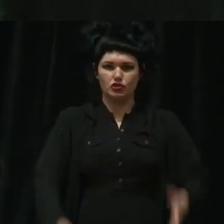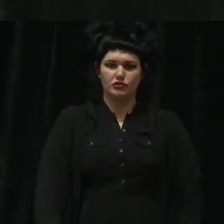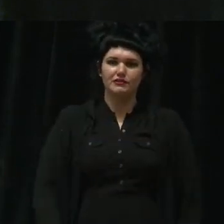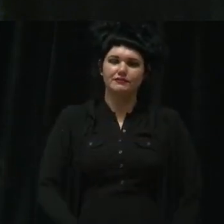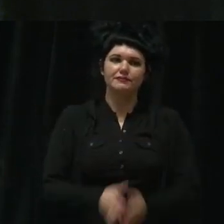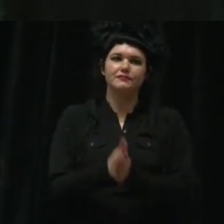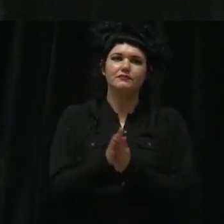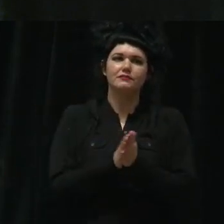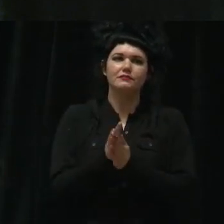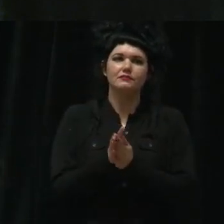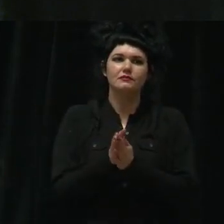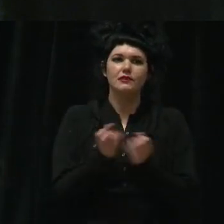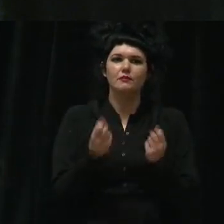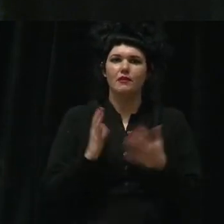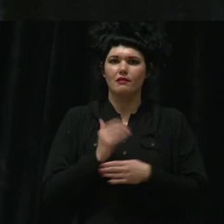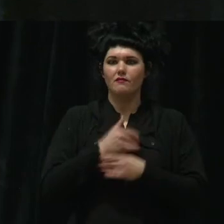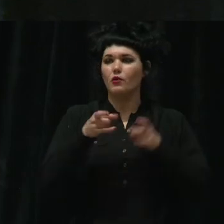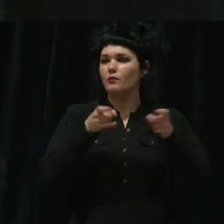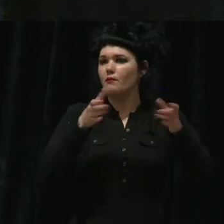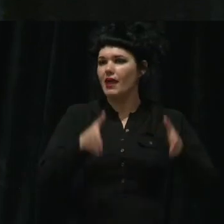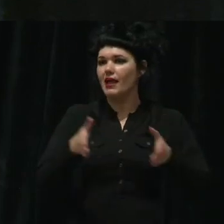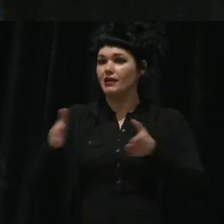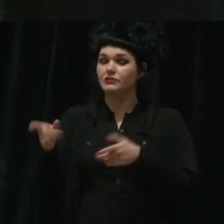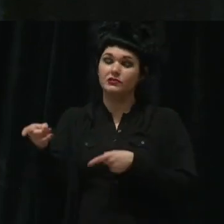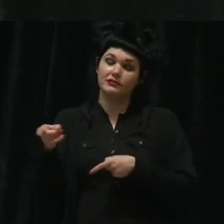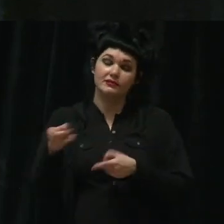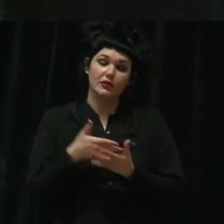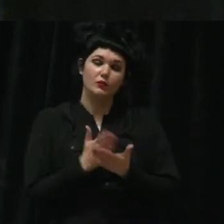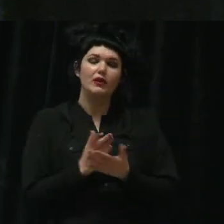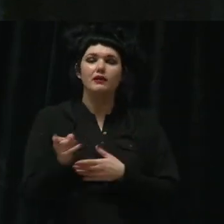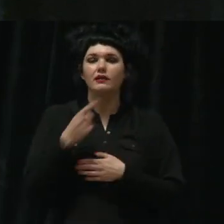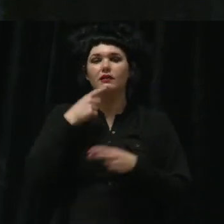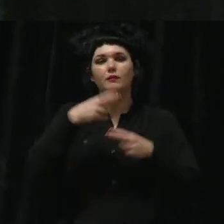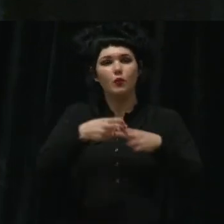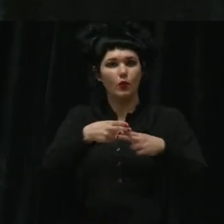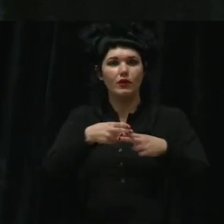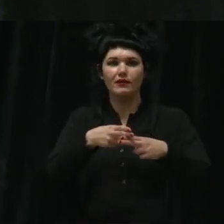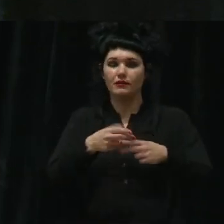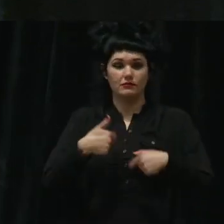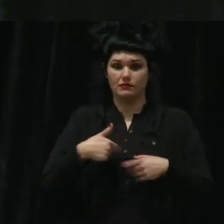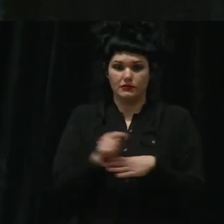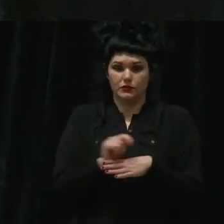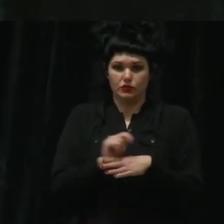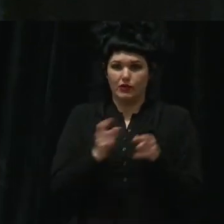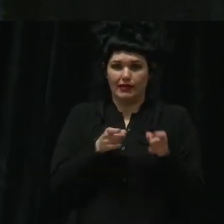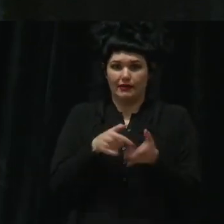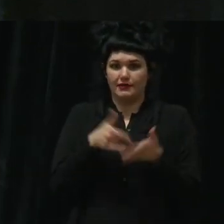managers have rightfully pointed out that they weren't trained for this.